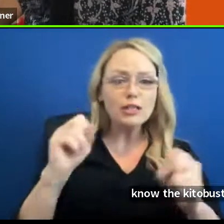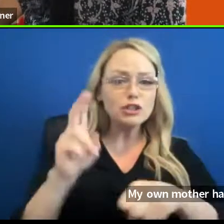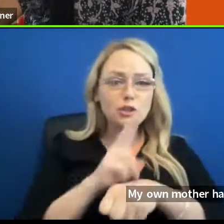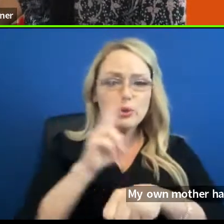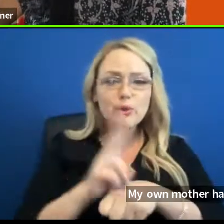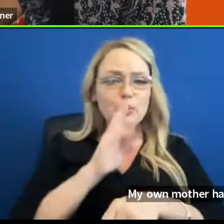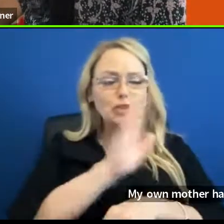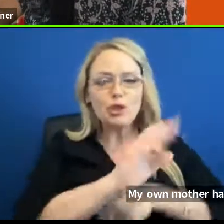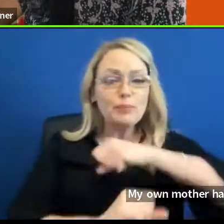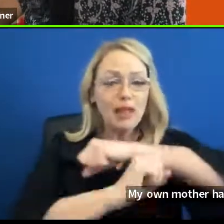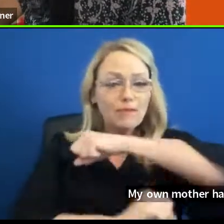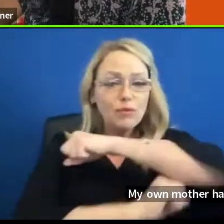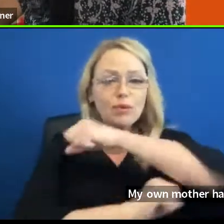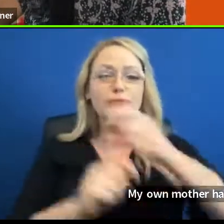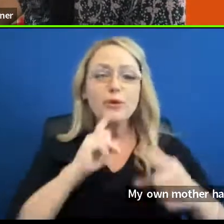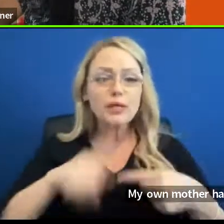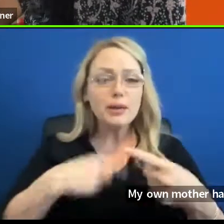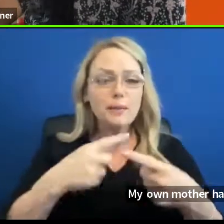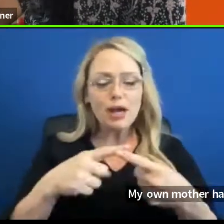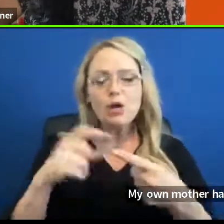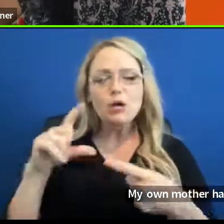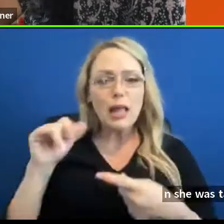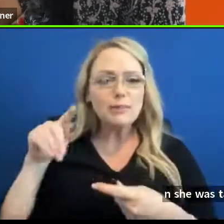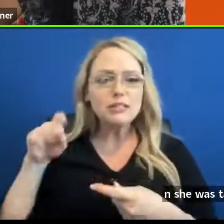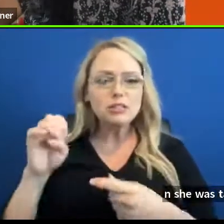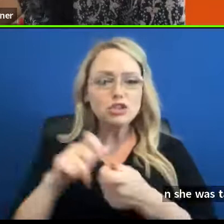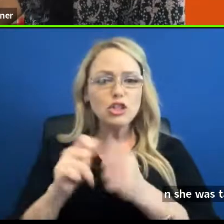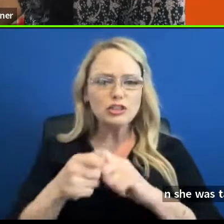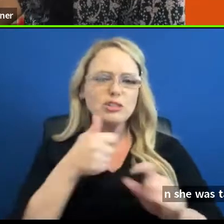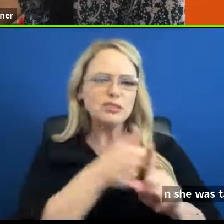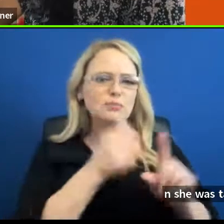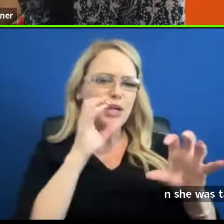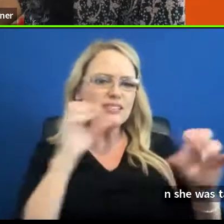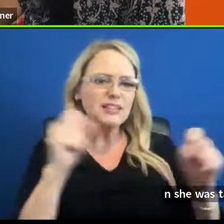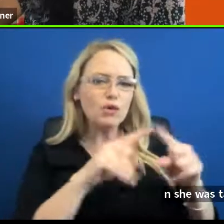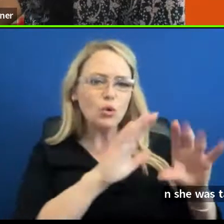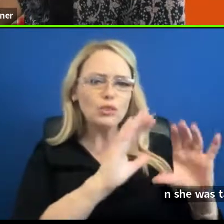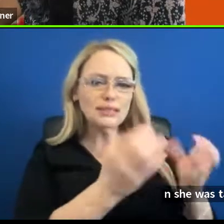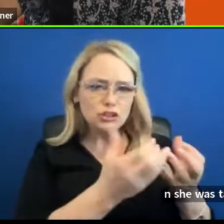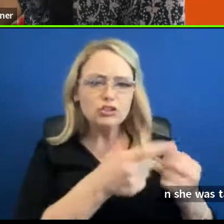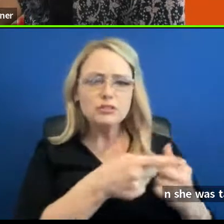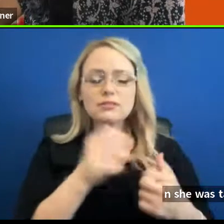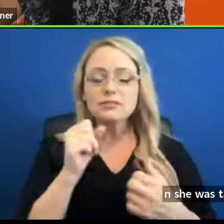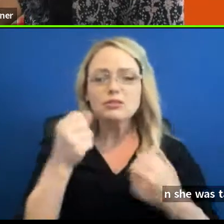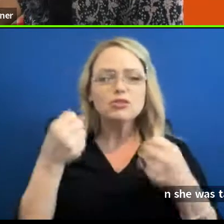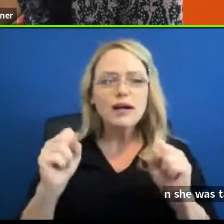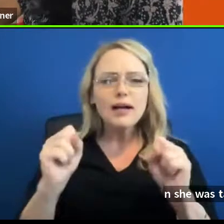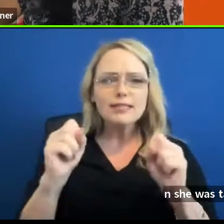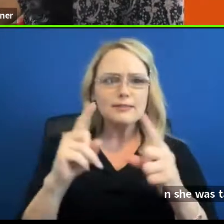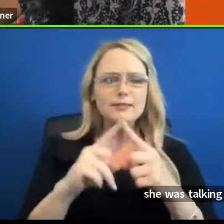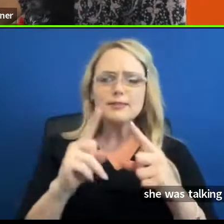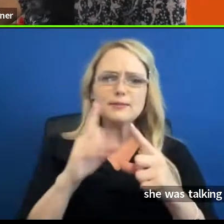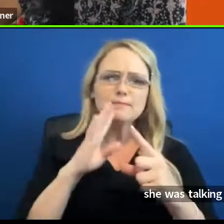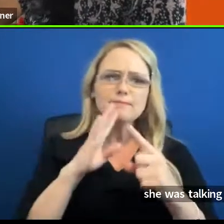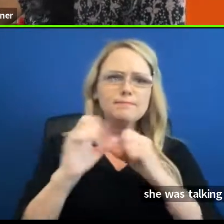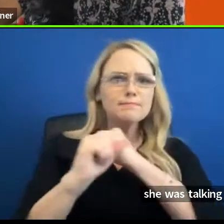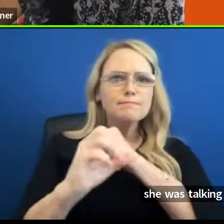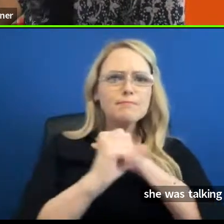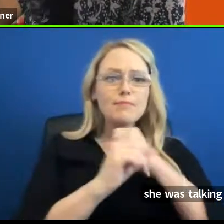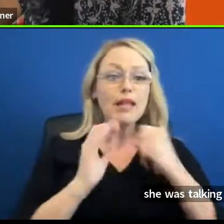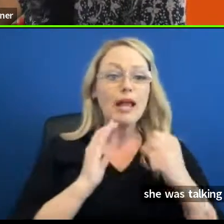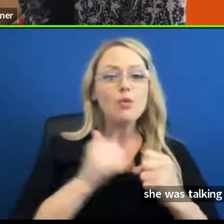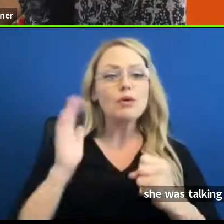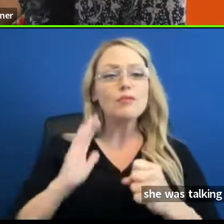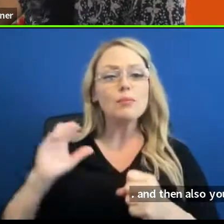talking about climate change as president. And then also, you know, our former climate ambassador